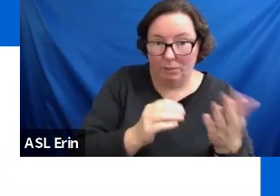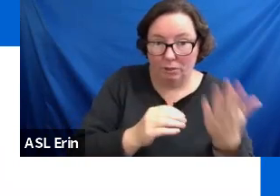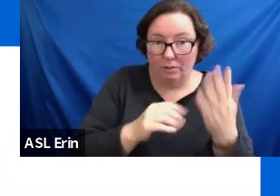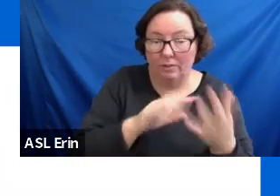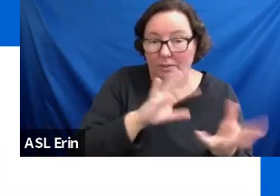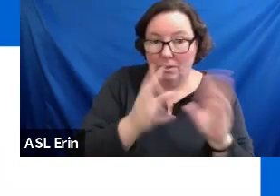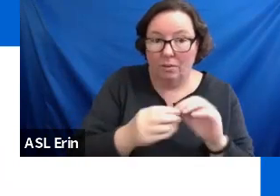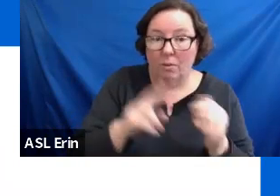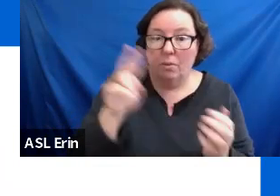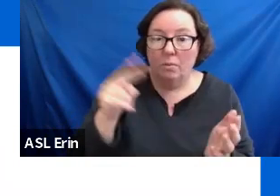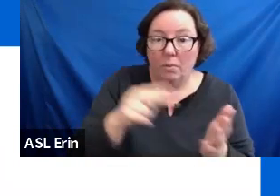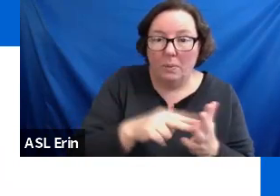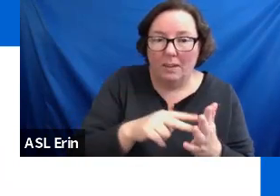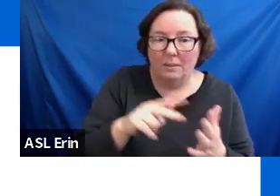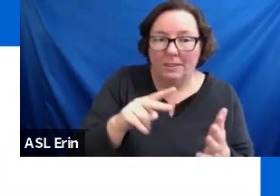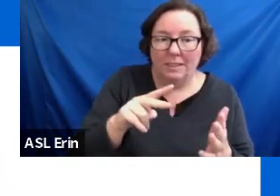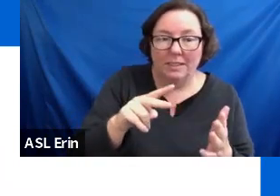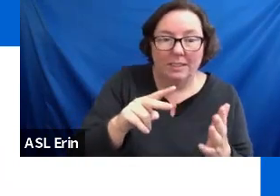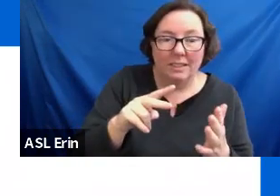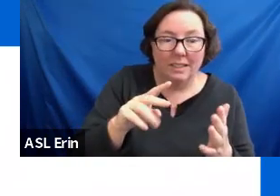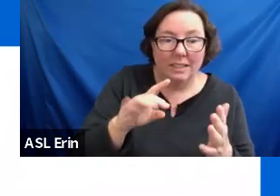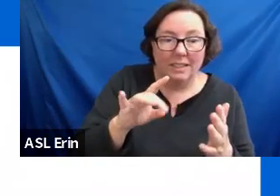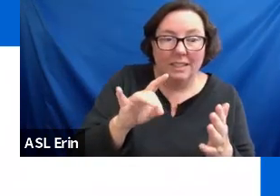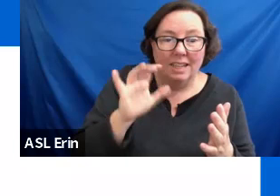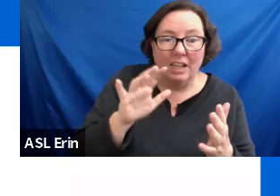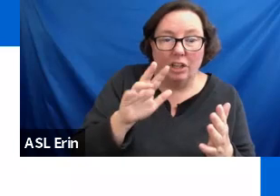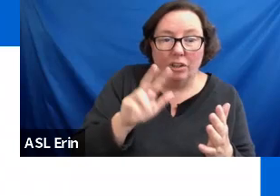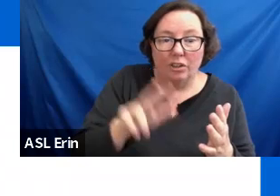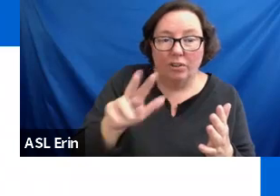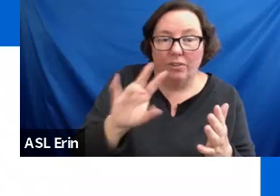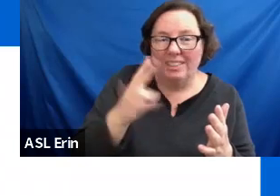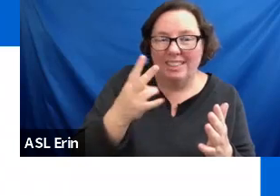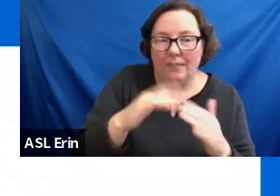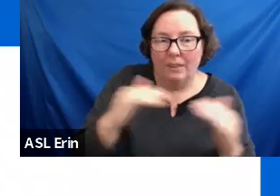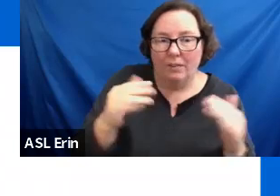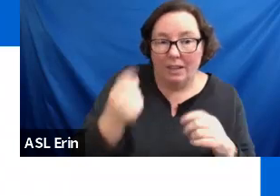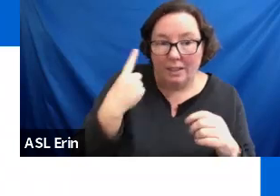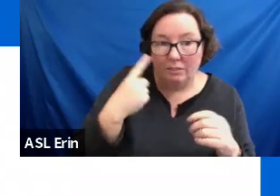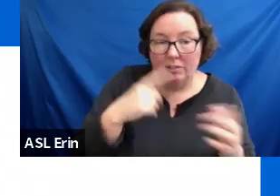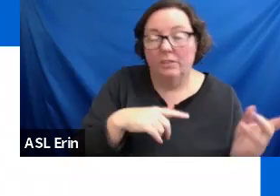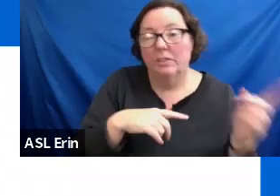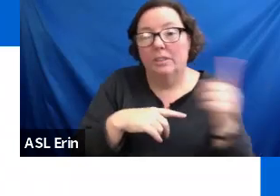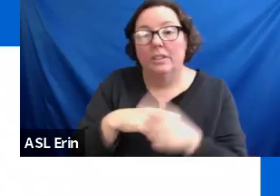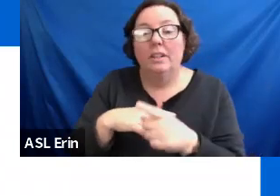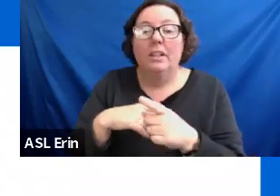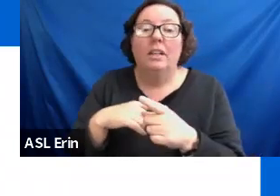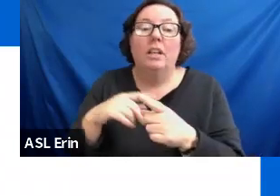of 2,833 seventh grade applicants last year. And for grade 9, there was